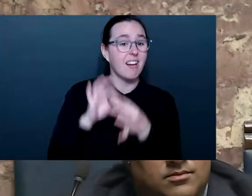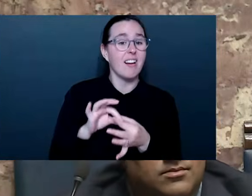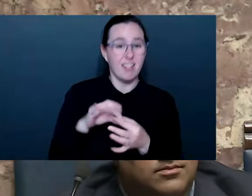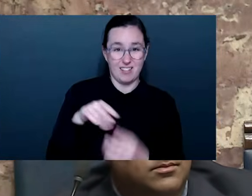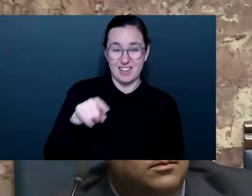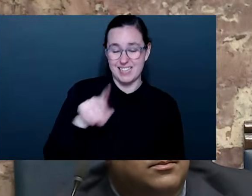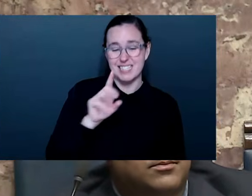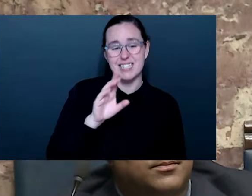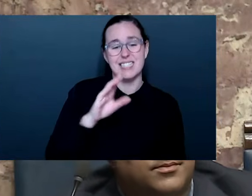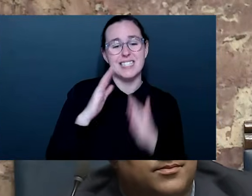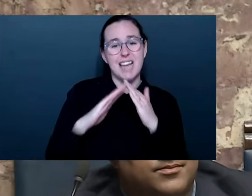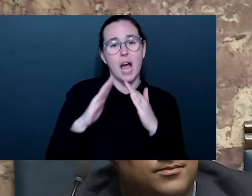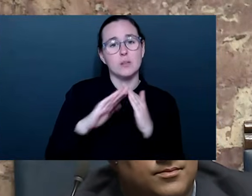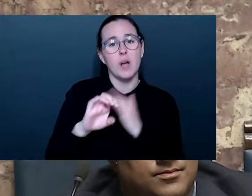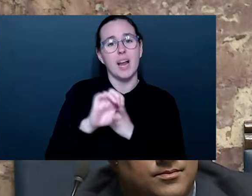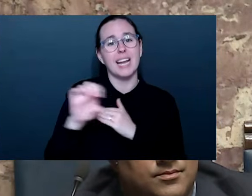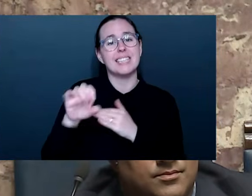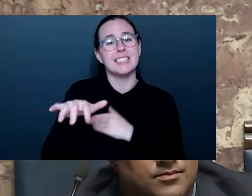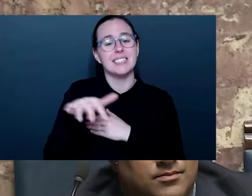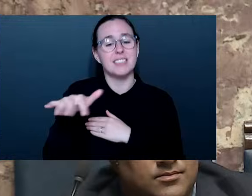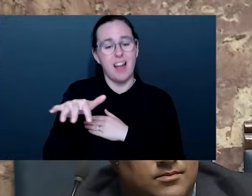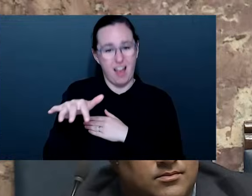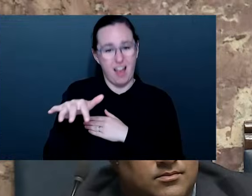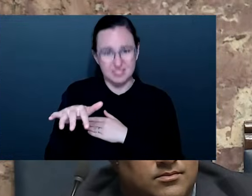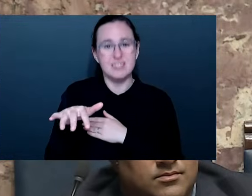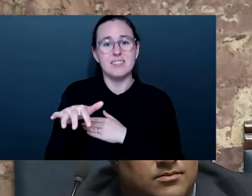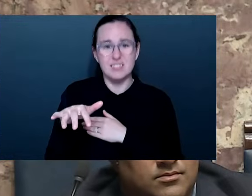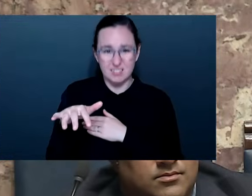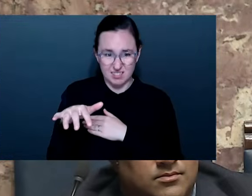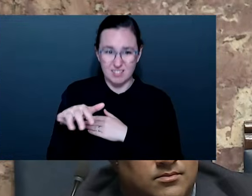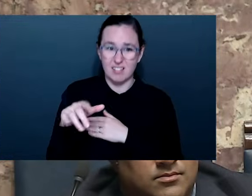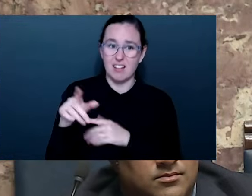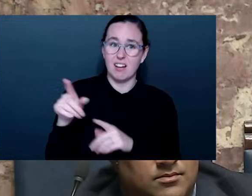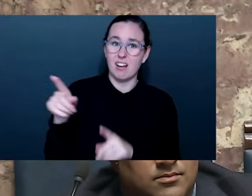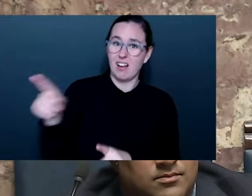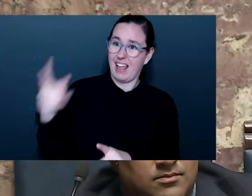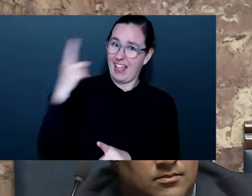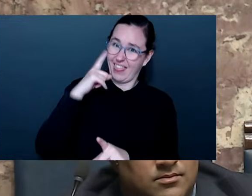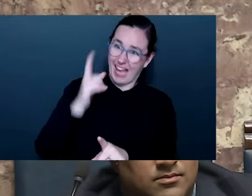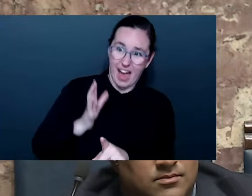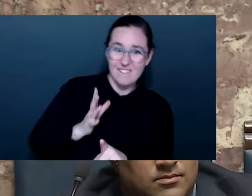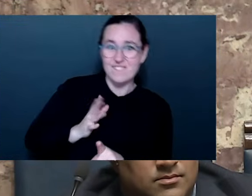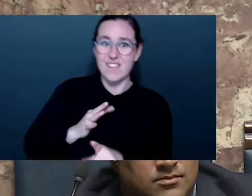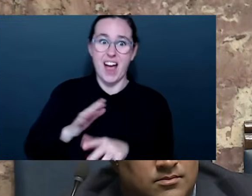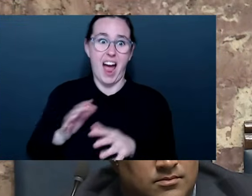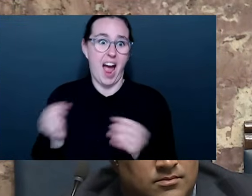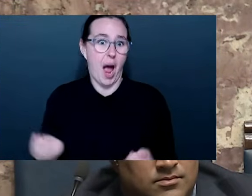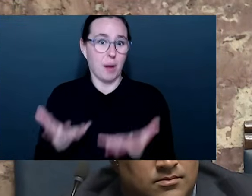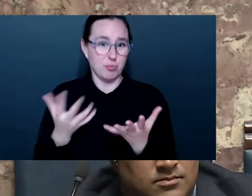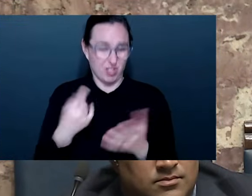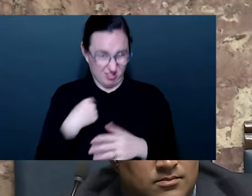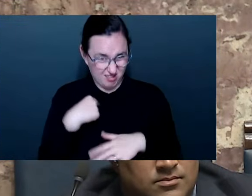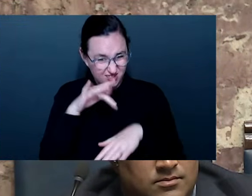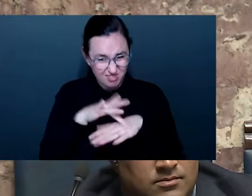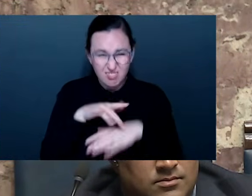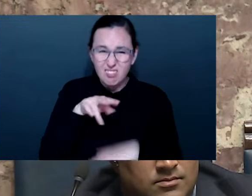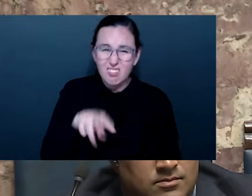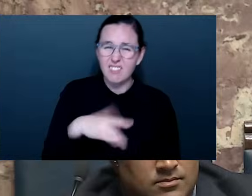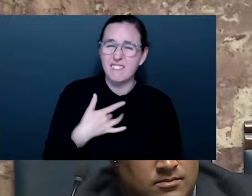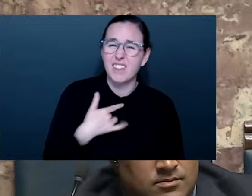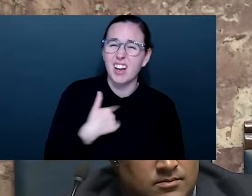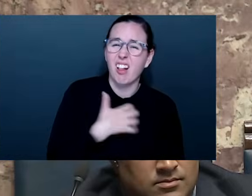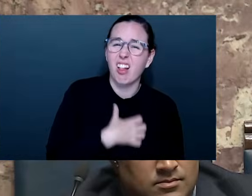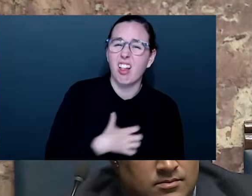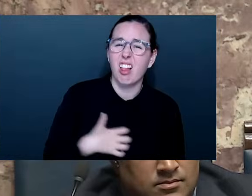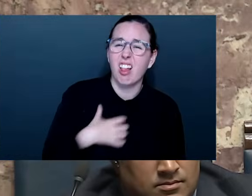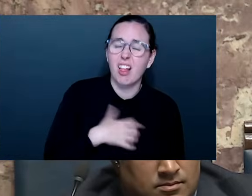human suffering. While she was a Vancouver City Councillor, she said, quote, the province should fund upstream solutions rather than